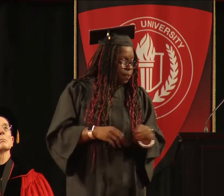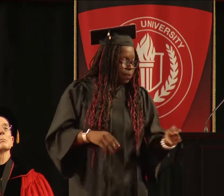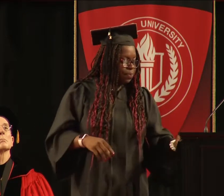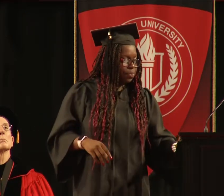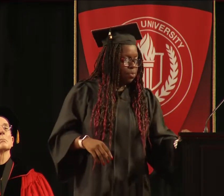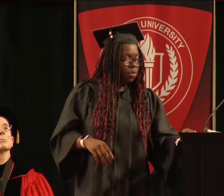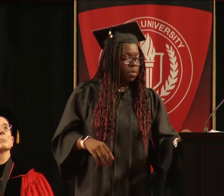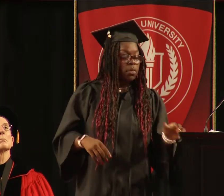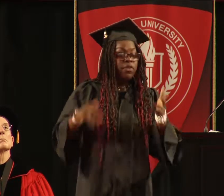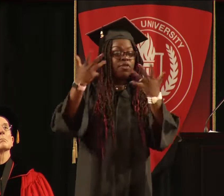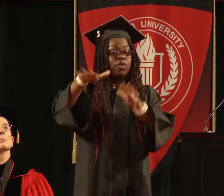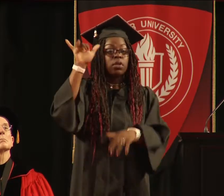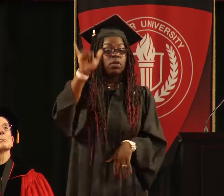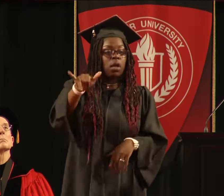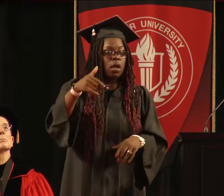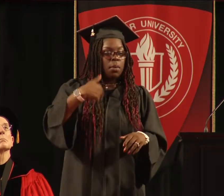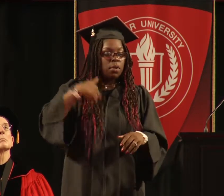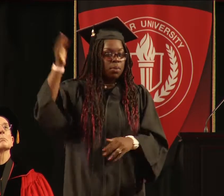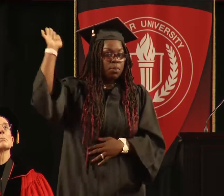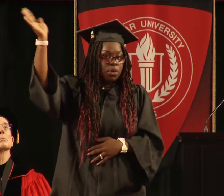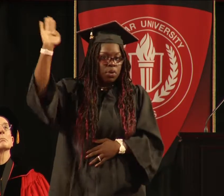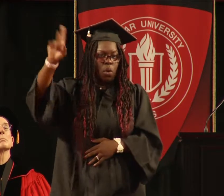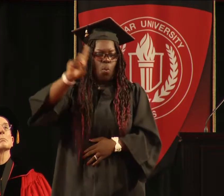not harm each other.